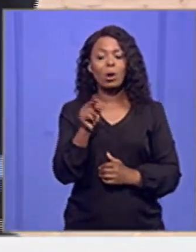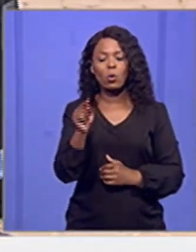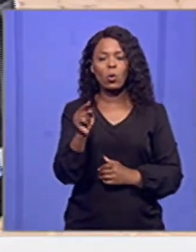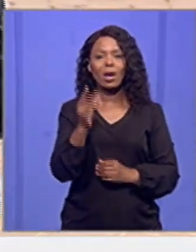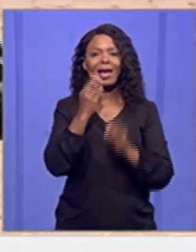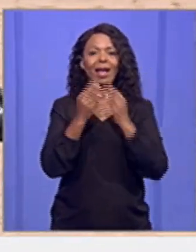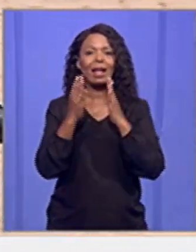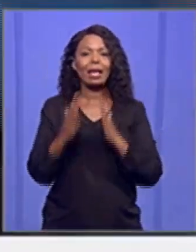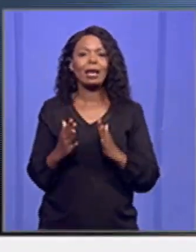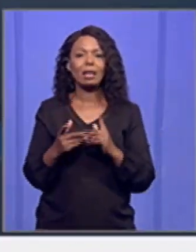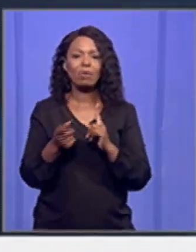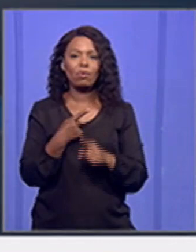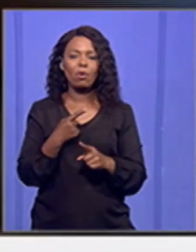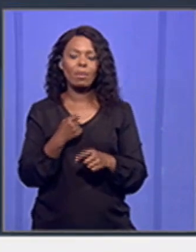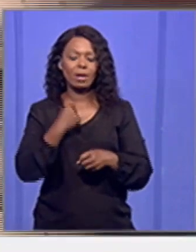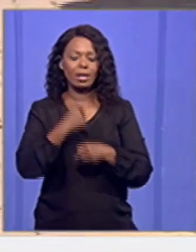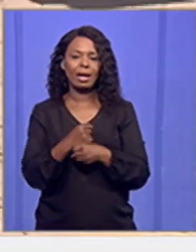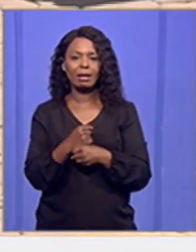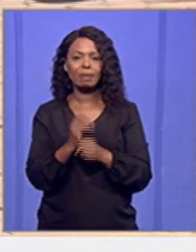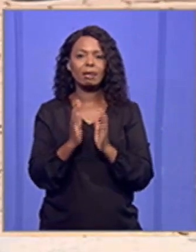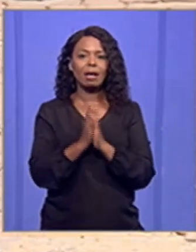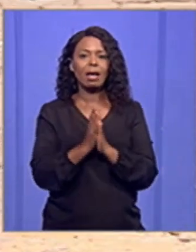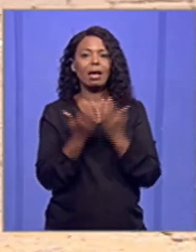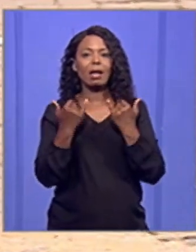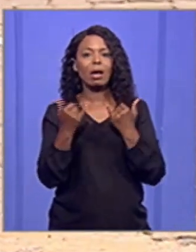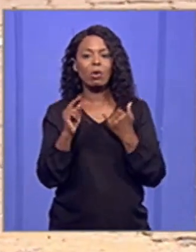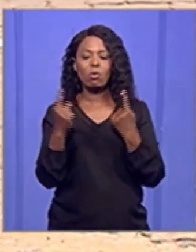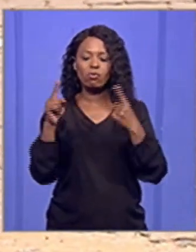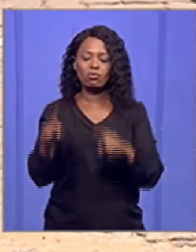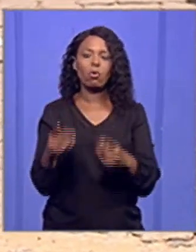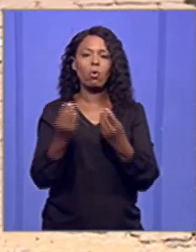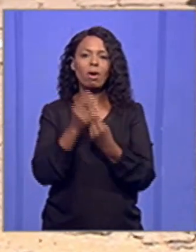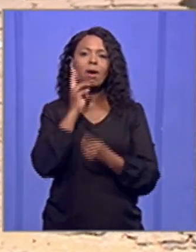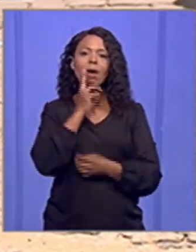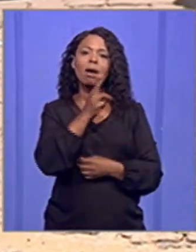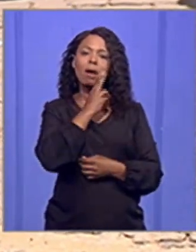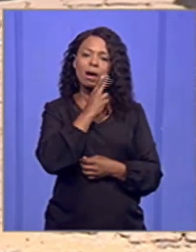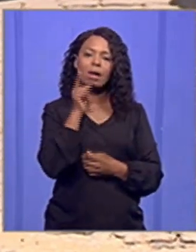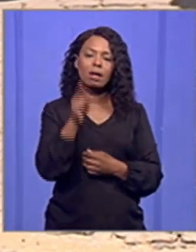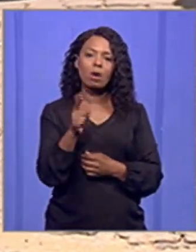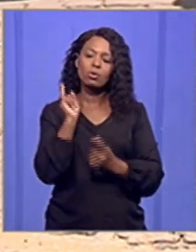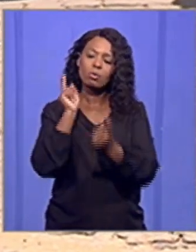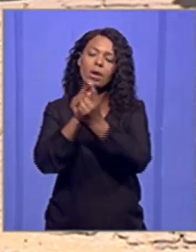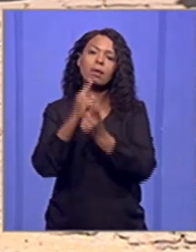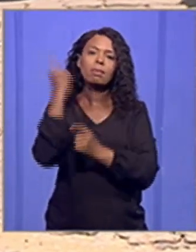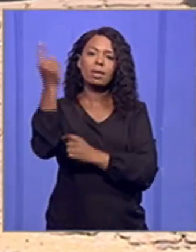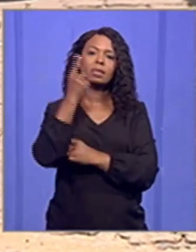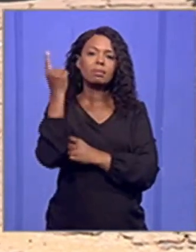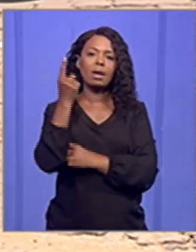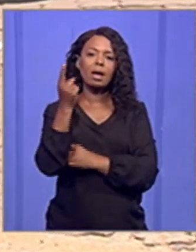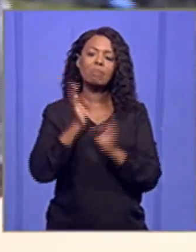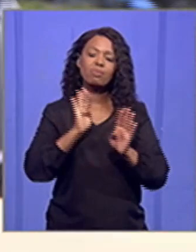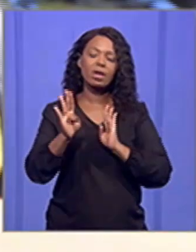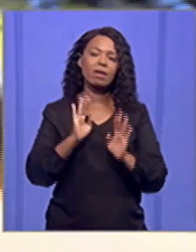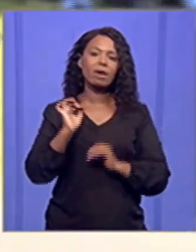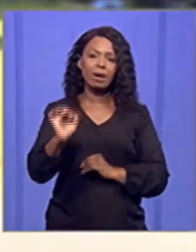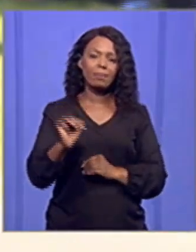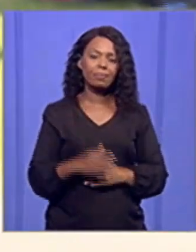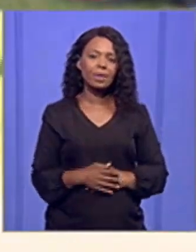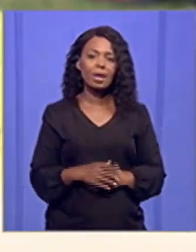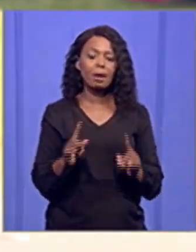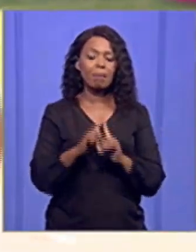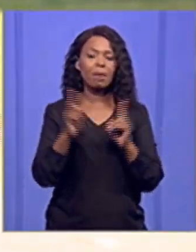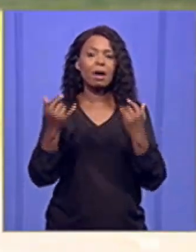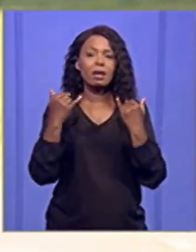wa Grada ya lesome o tlile le malome ya go sekolong go tla go itebanya le hlogo ya sekolo ka taba ya maitshwaro.